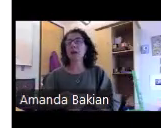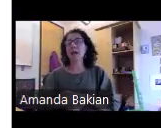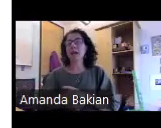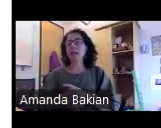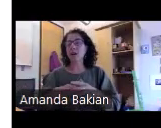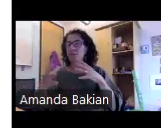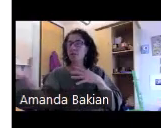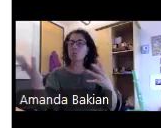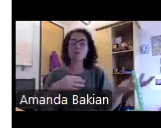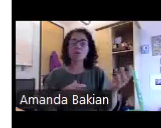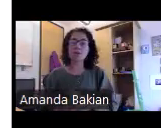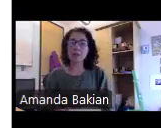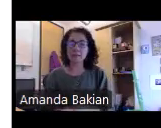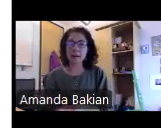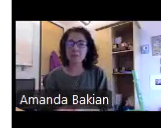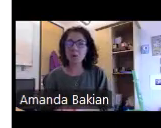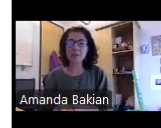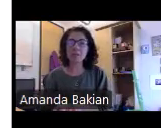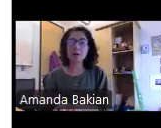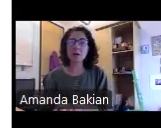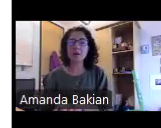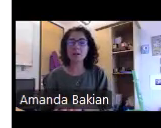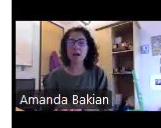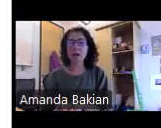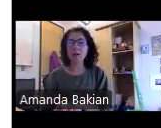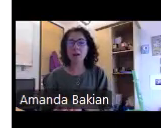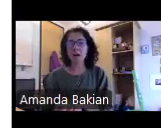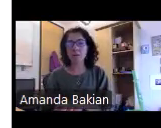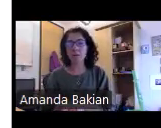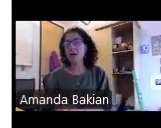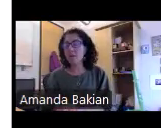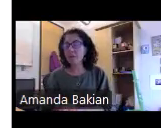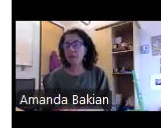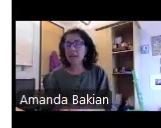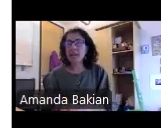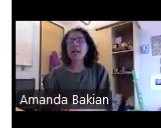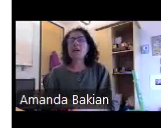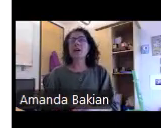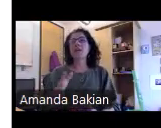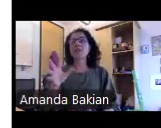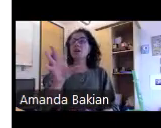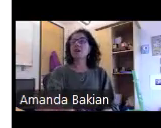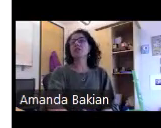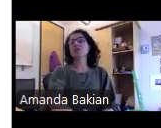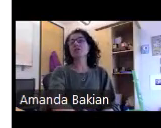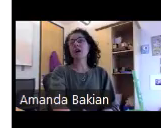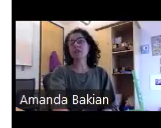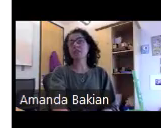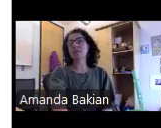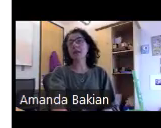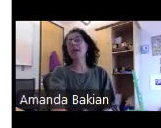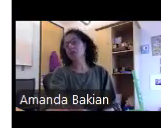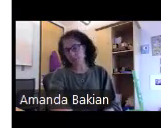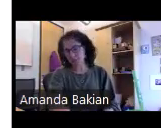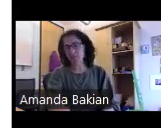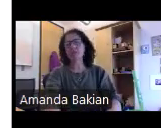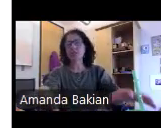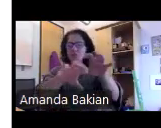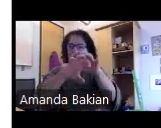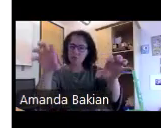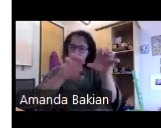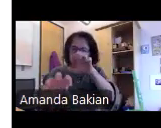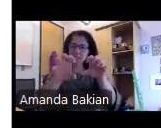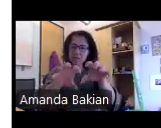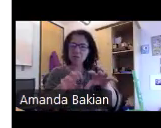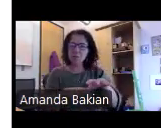We also work with, at that point, the Department of Health, the Utah Registry of Autism, and the University of